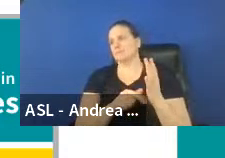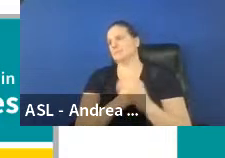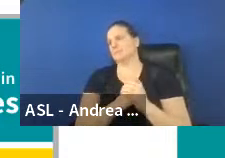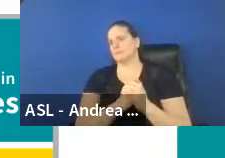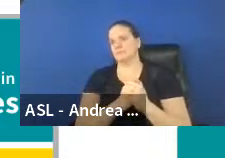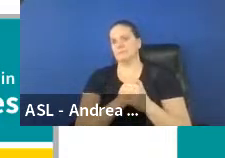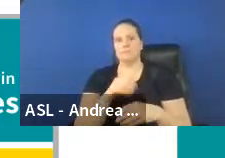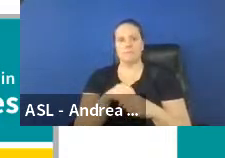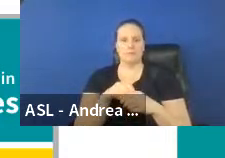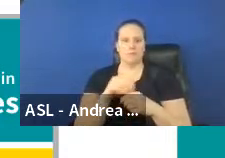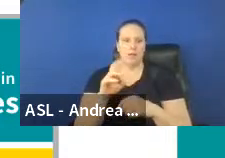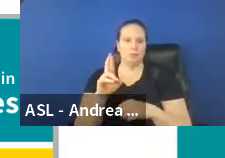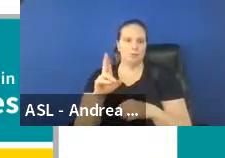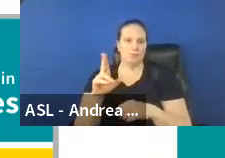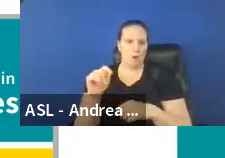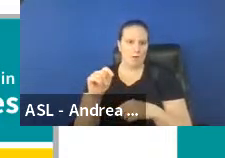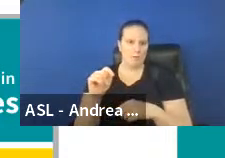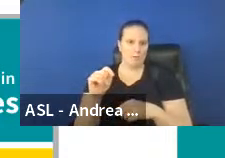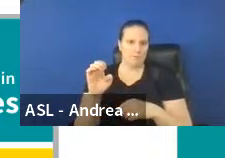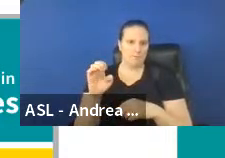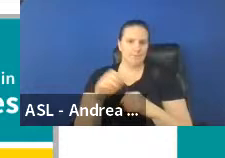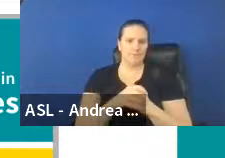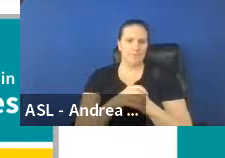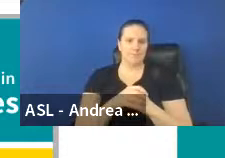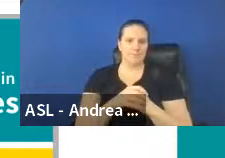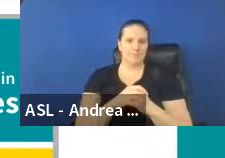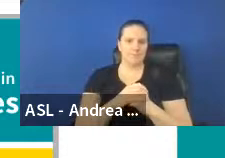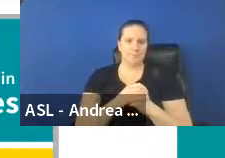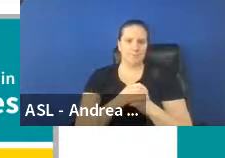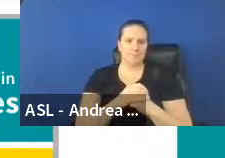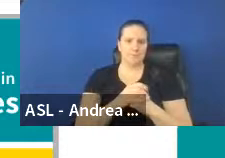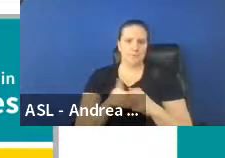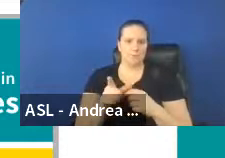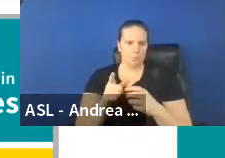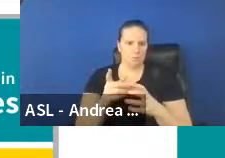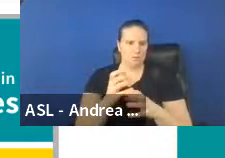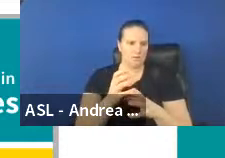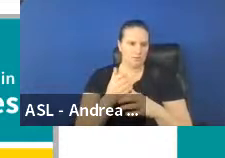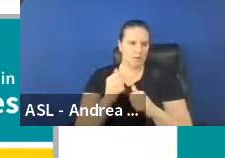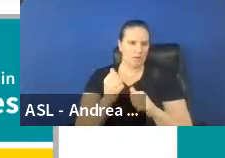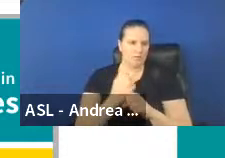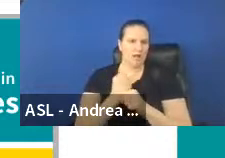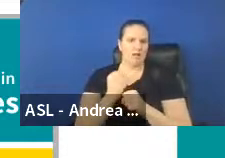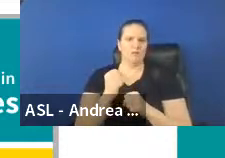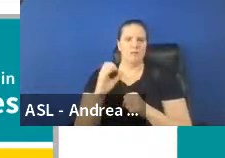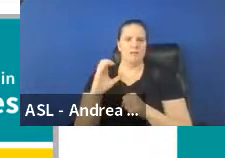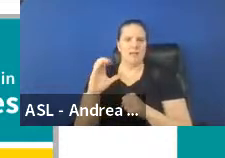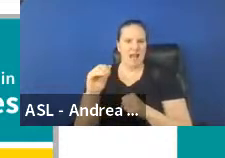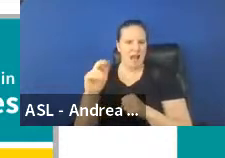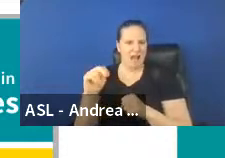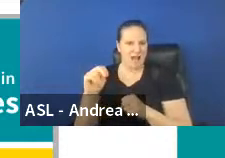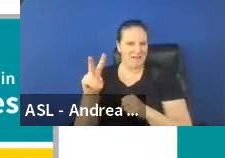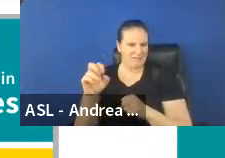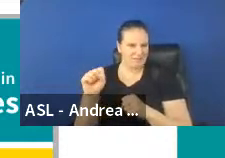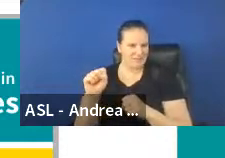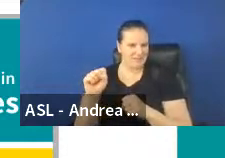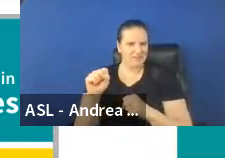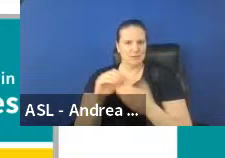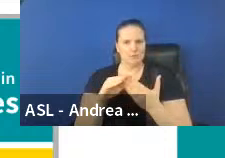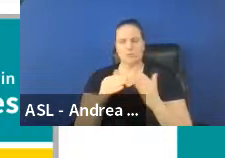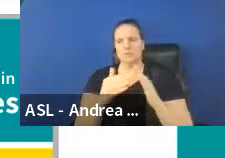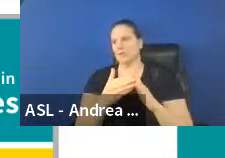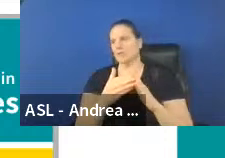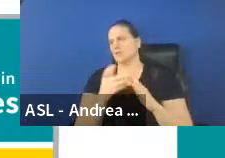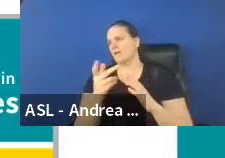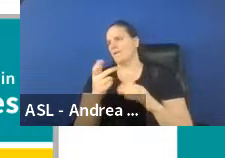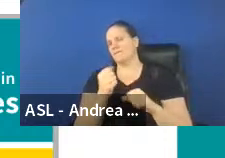inside wrap cards. So we really tried to kind of get out, and we did some canvassing in the community, dropping off